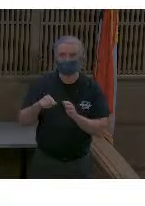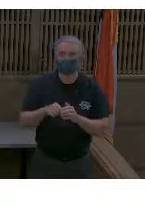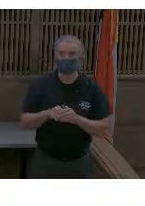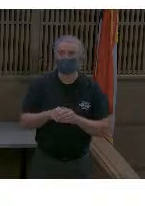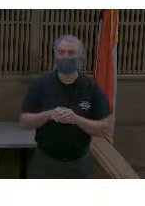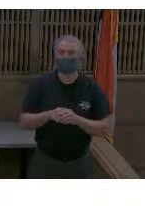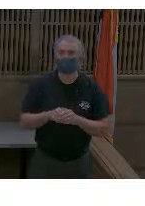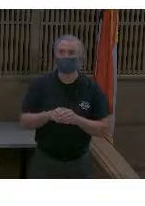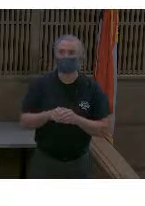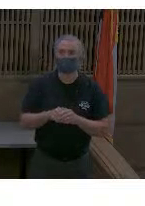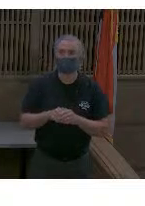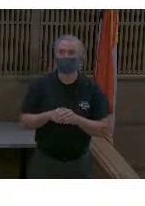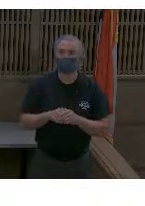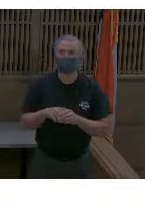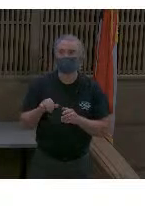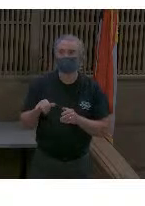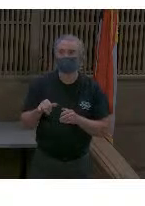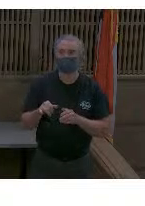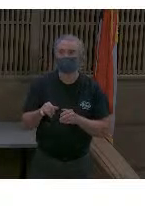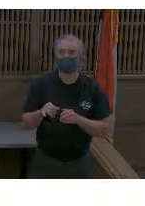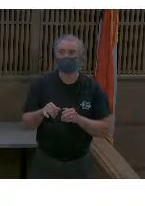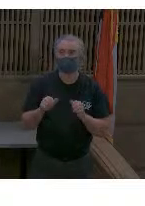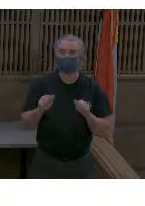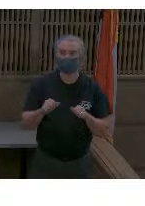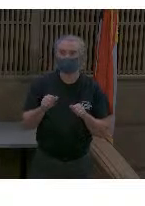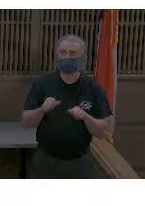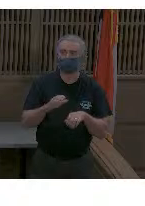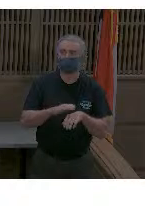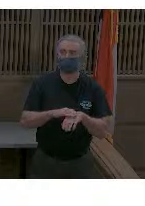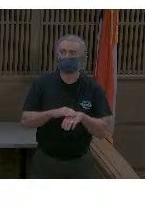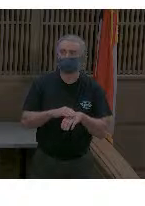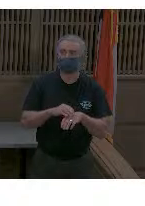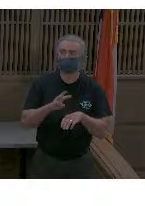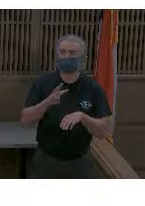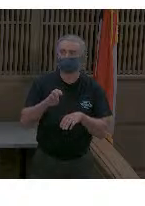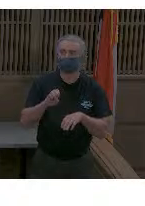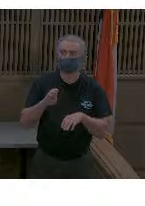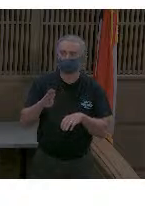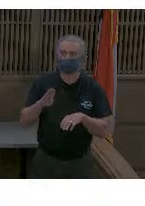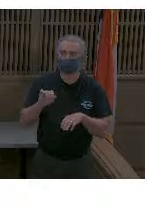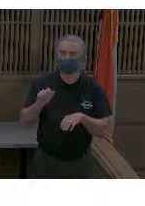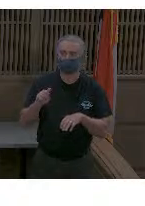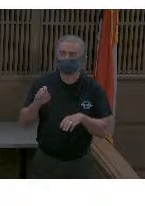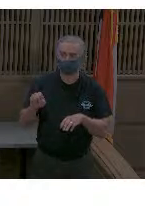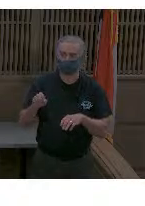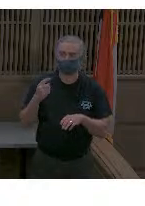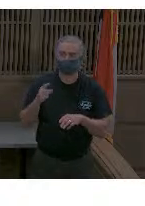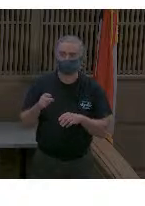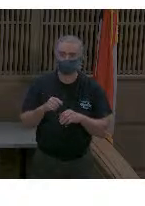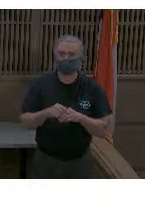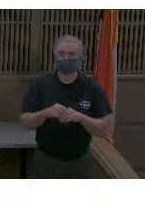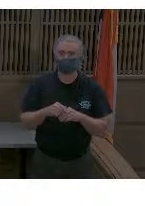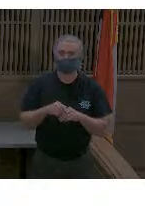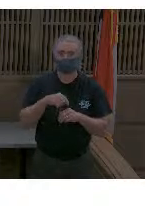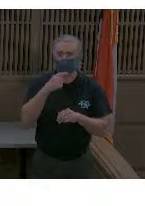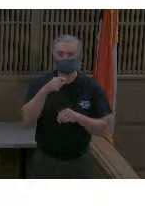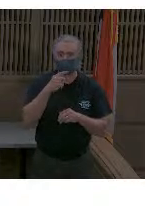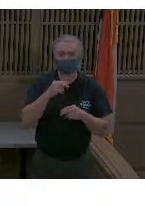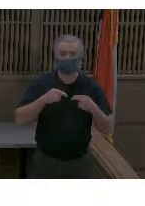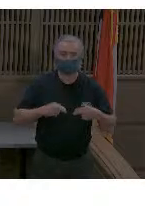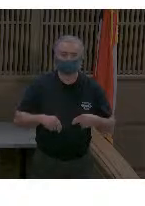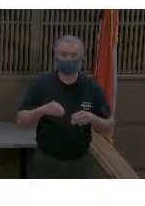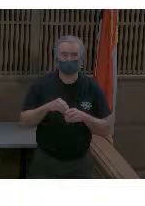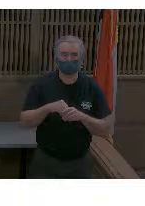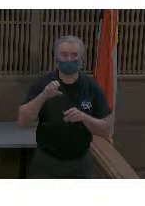QR code is available on the website for public health in Southwest